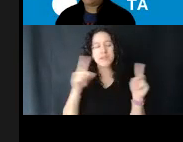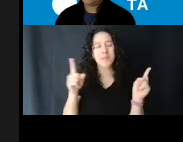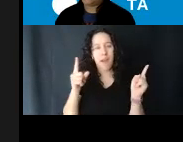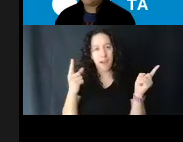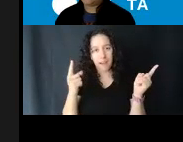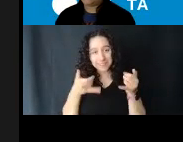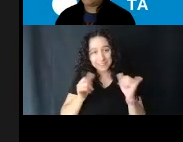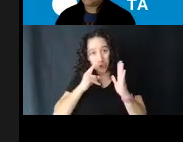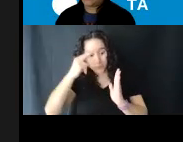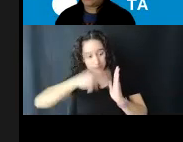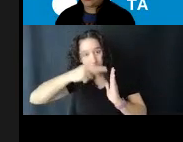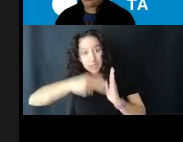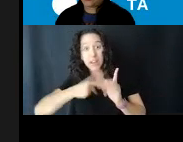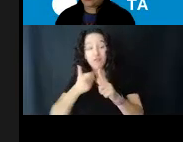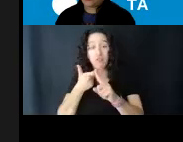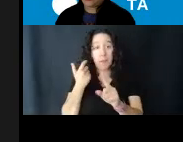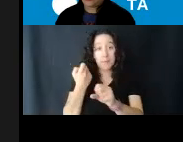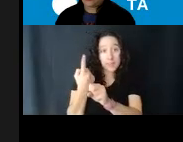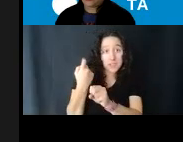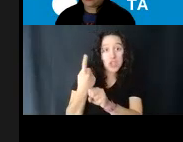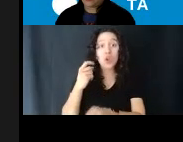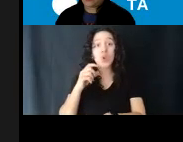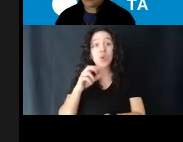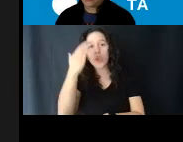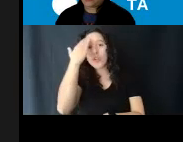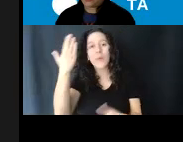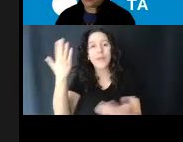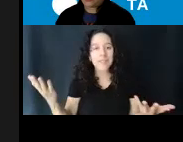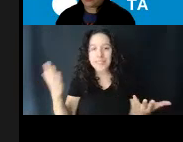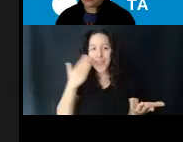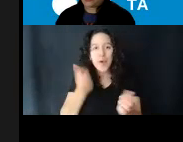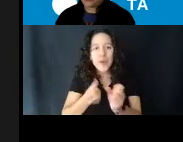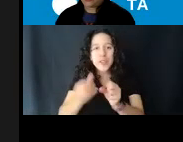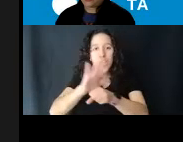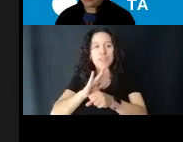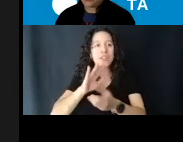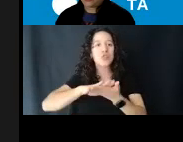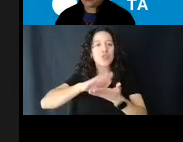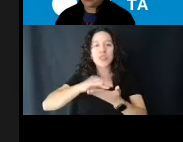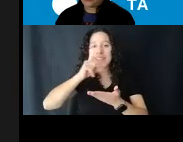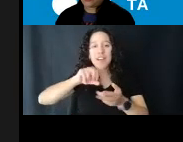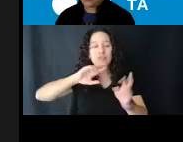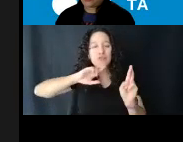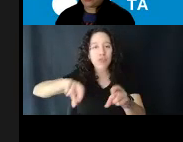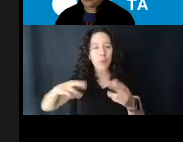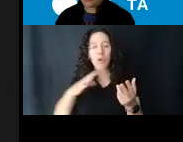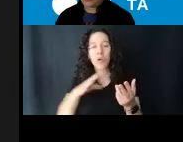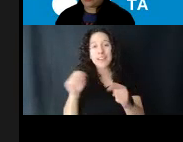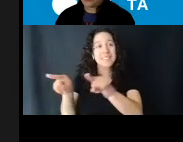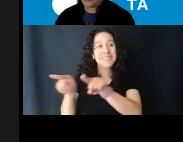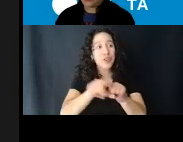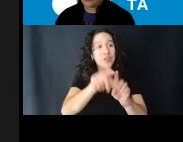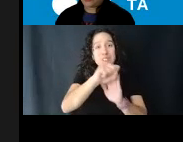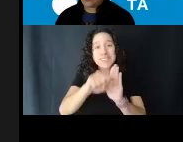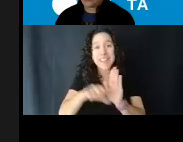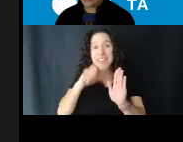looking just like last year? And given the fact that schools did not have to report it, neither did the state report any